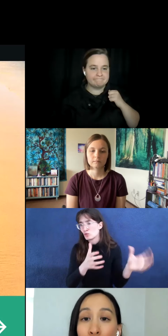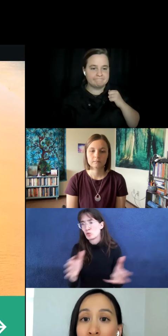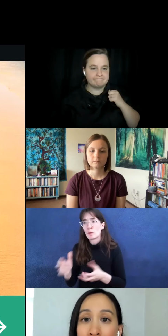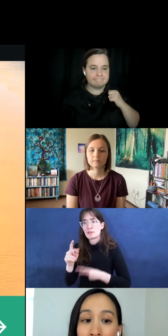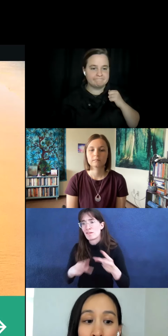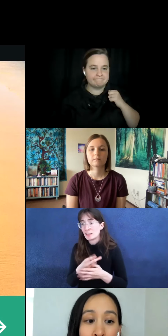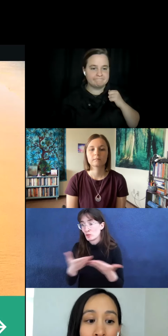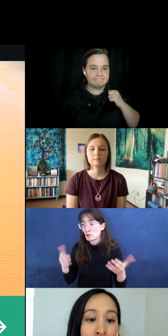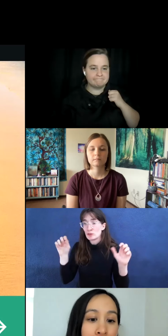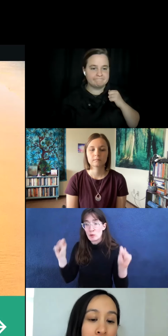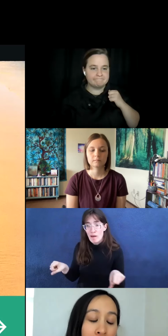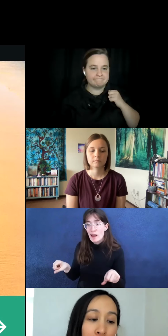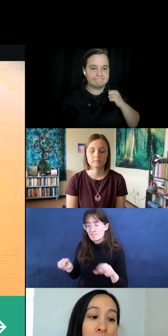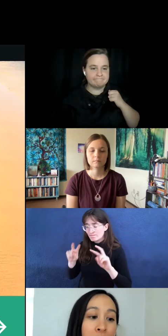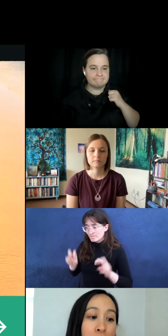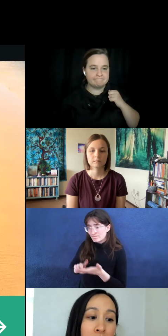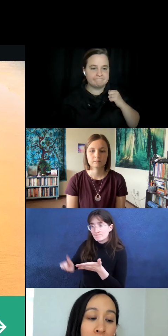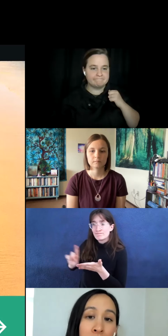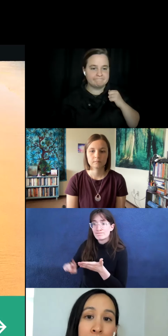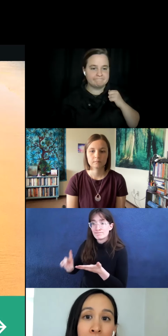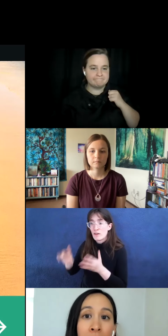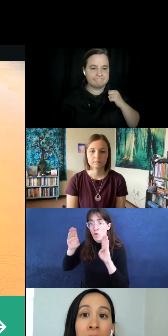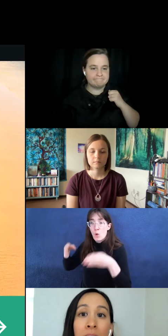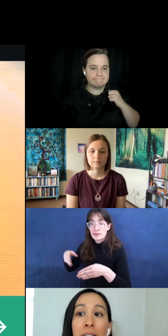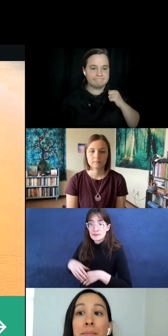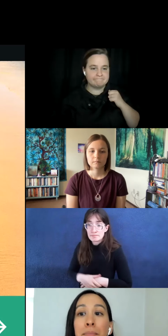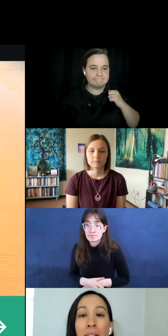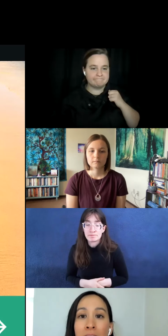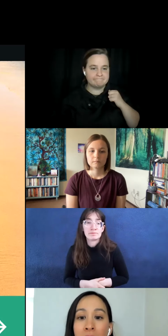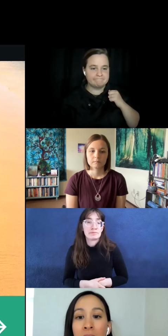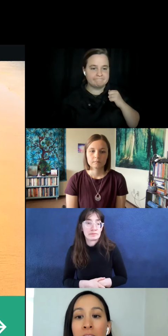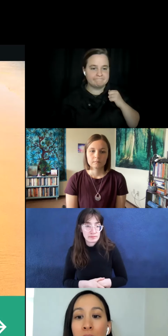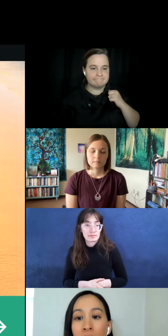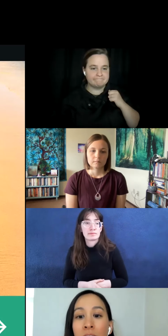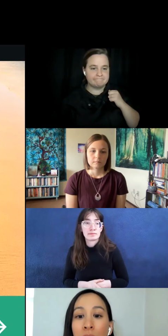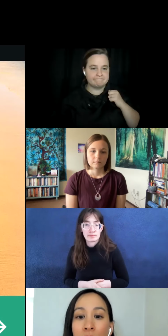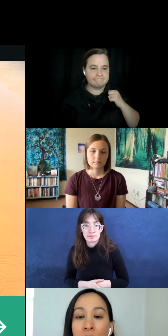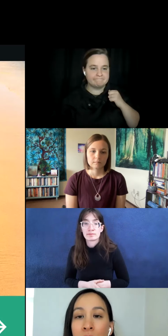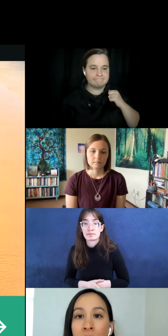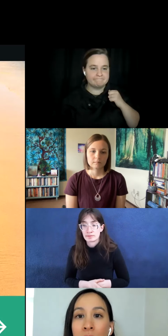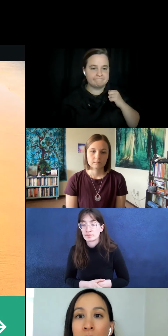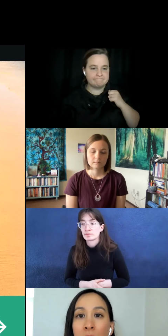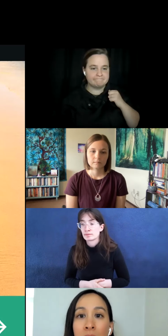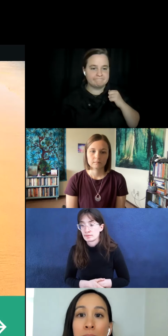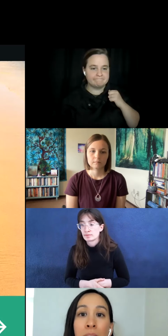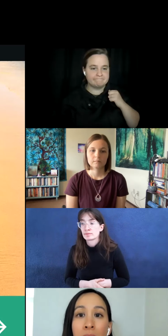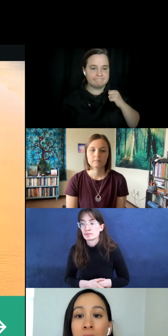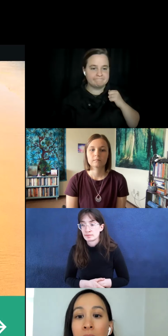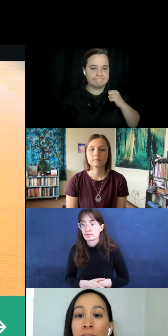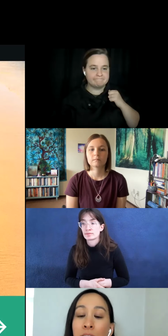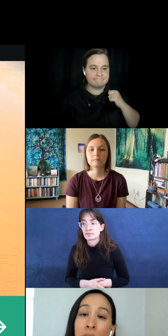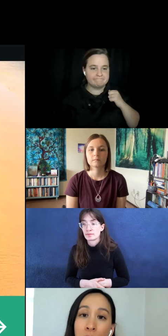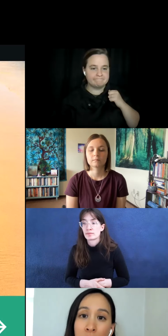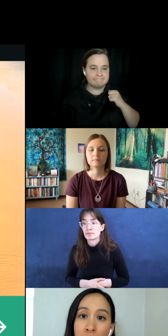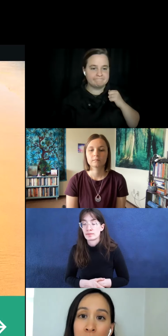of resources that you can focus on. Then imagining yourself participating in